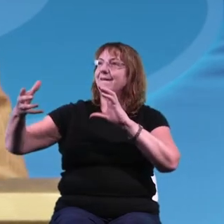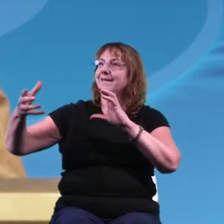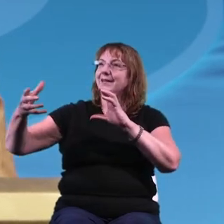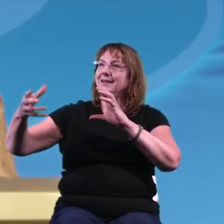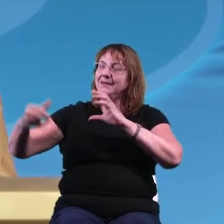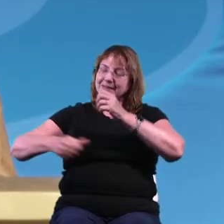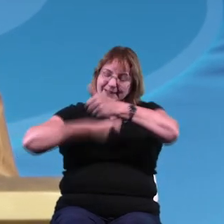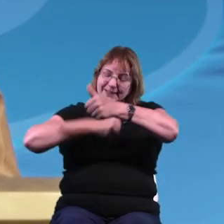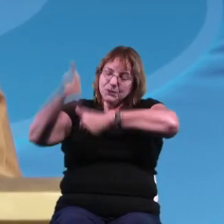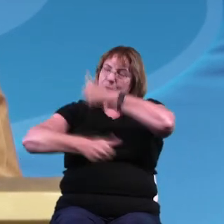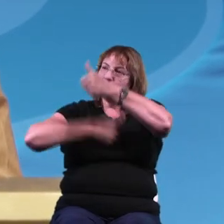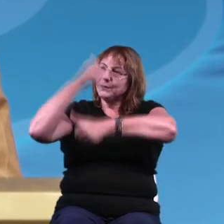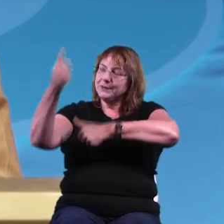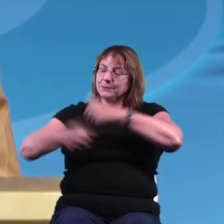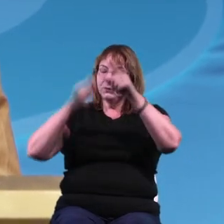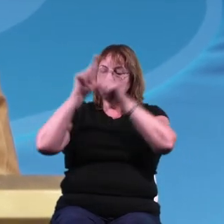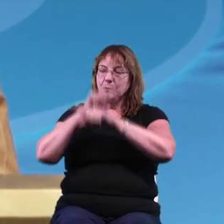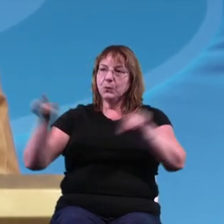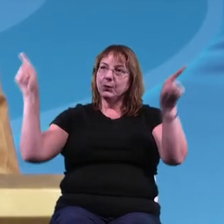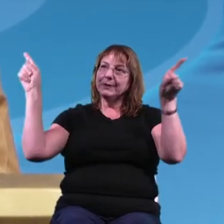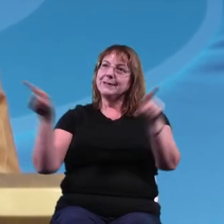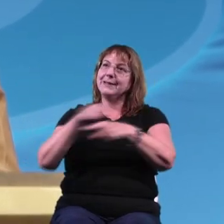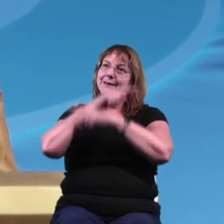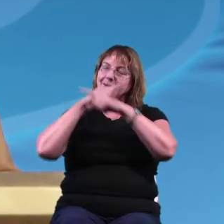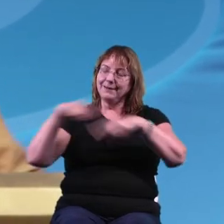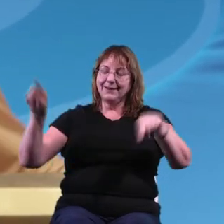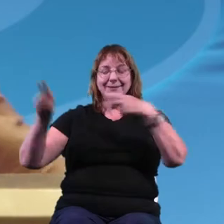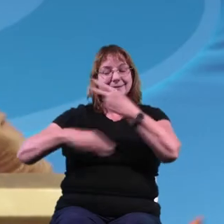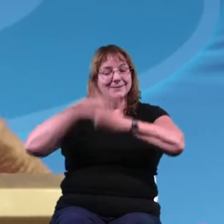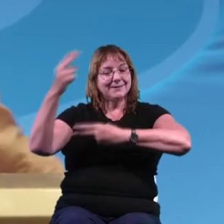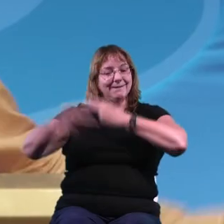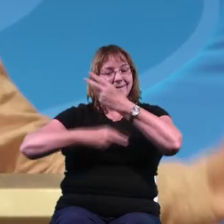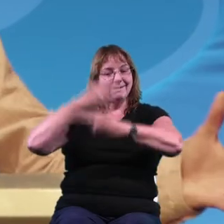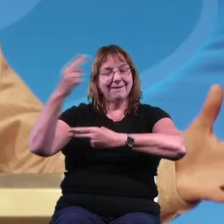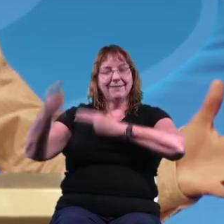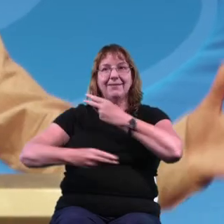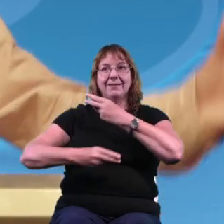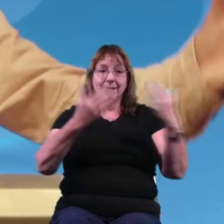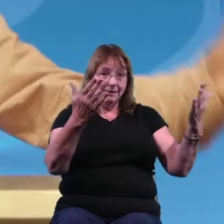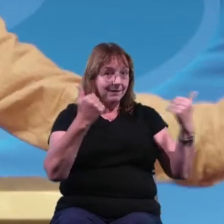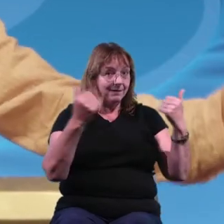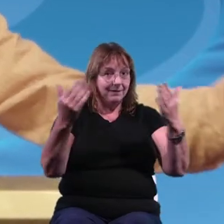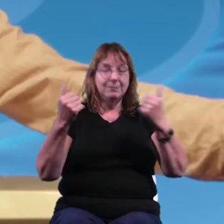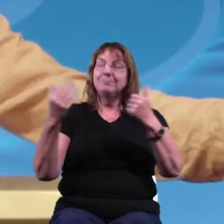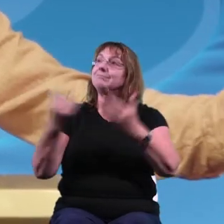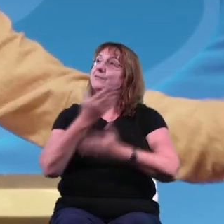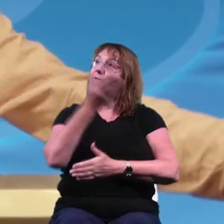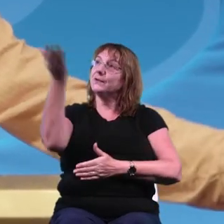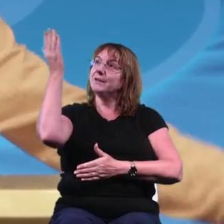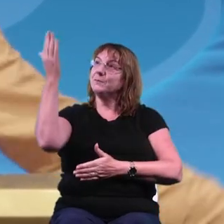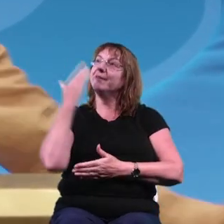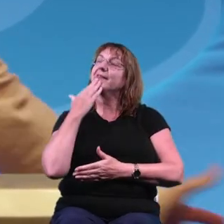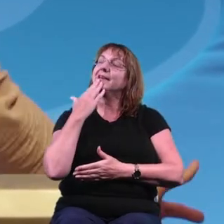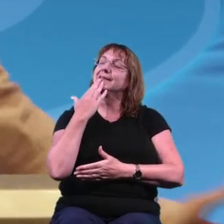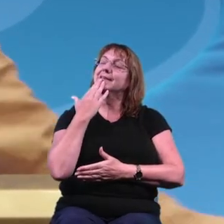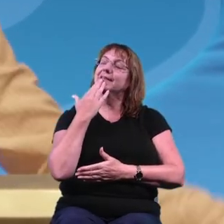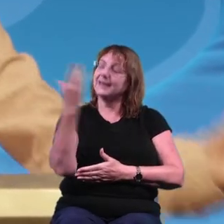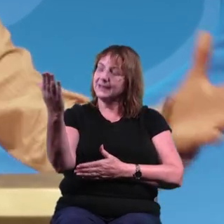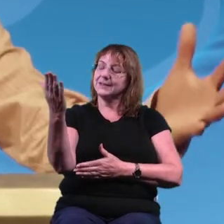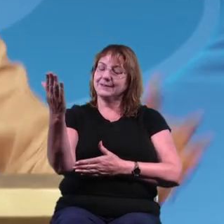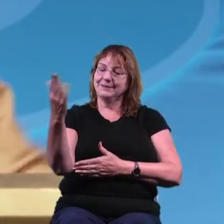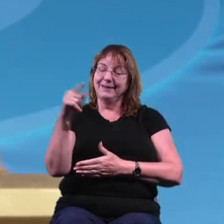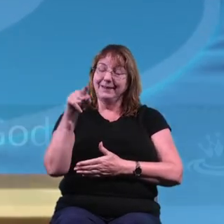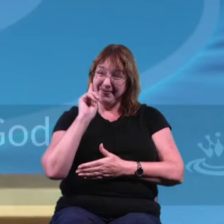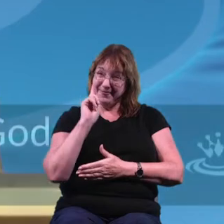him with music and song. Come before him with thanksgiving. That's the